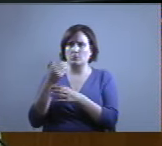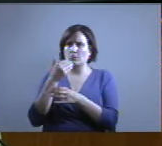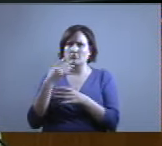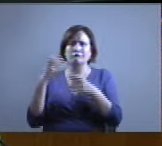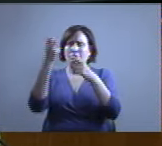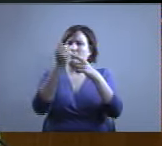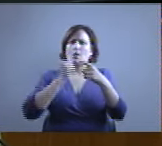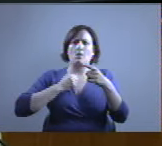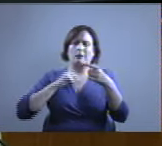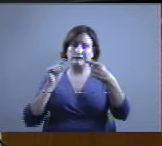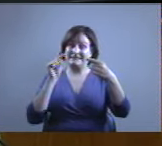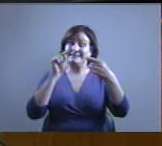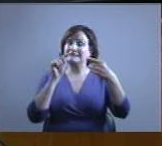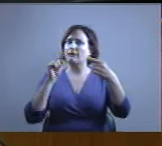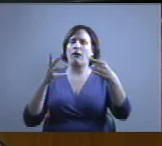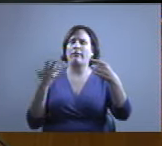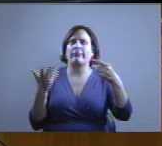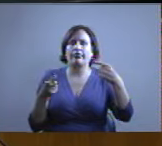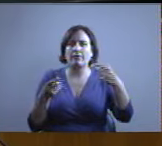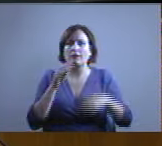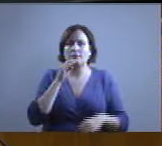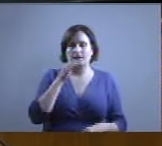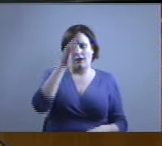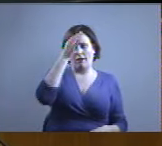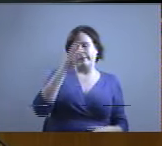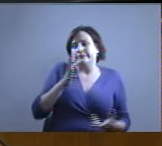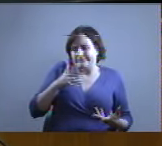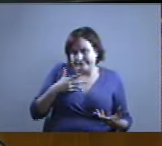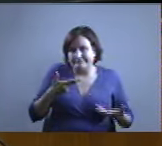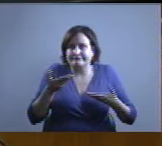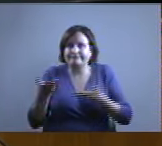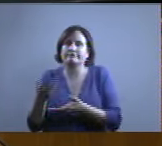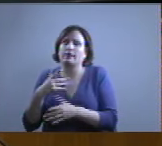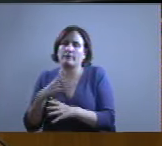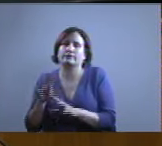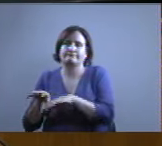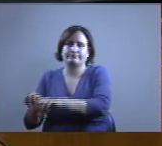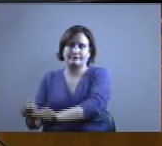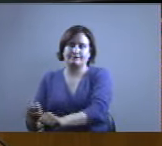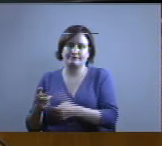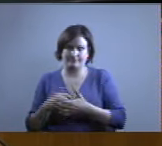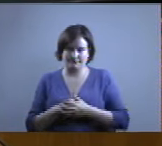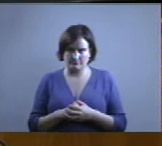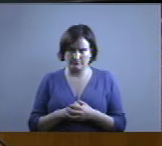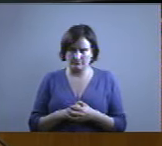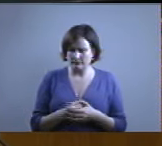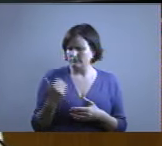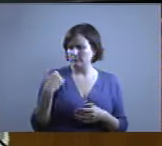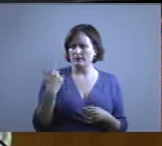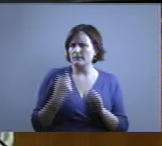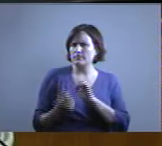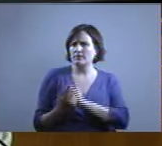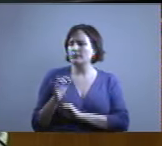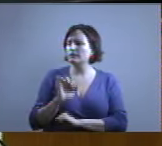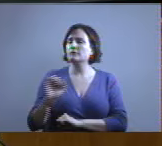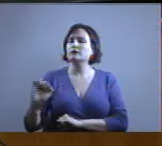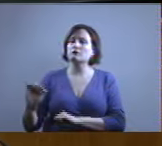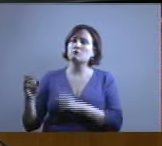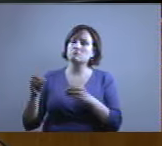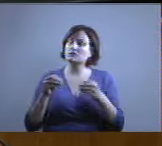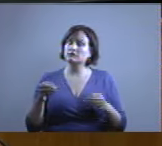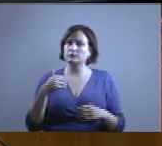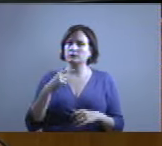targets is but an invitation for government to intervene. What has happened to the famous call of the employers for